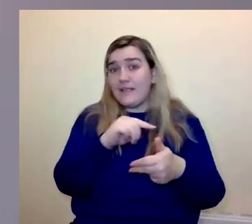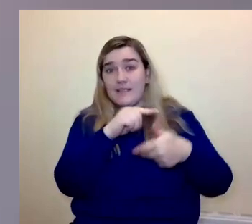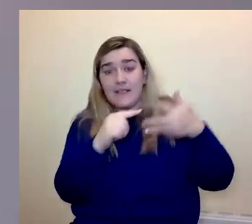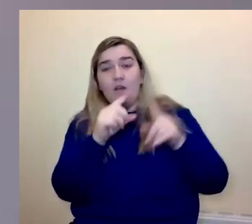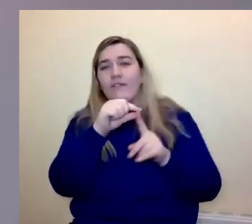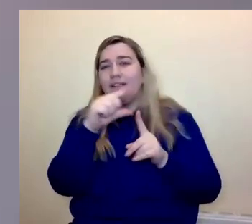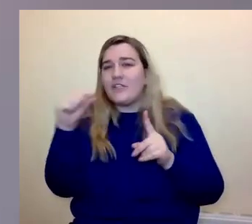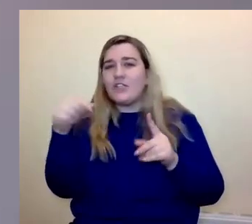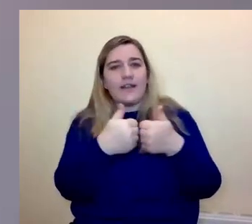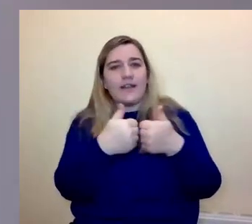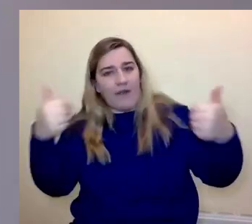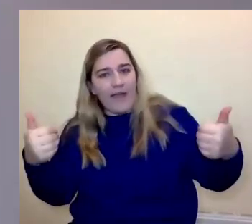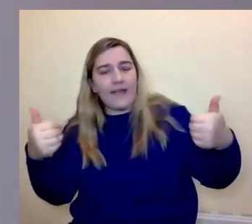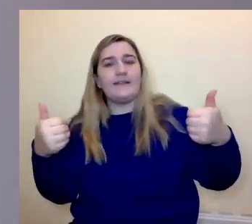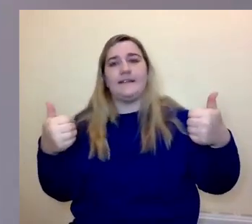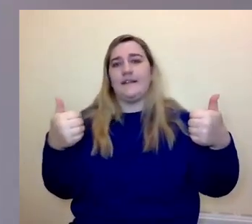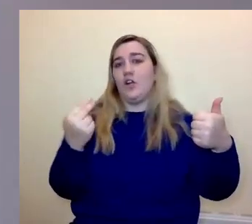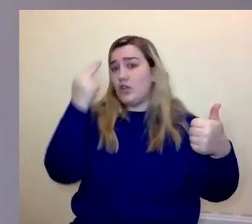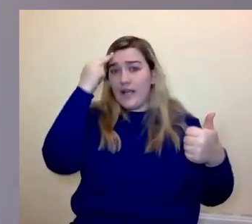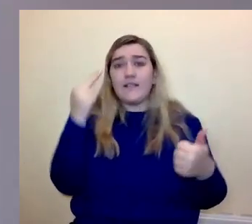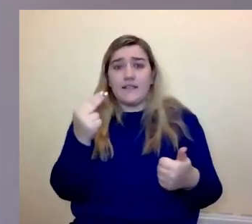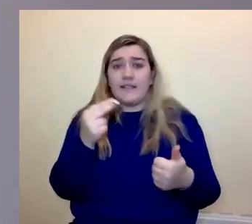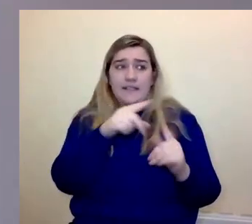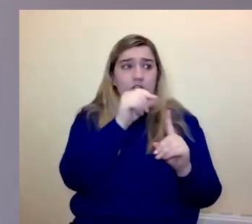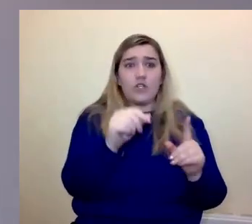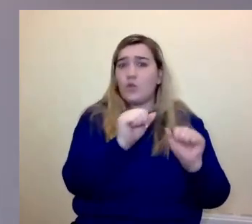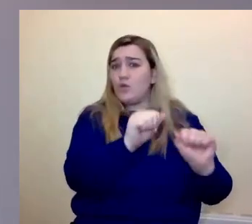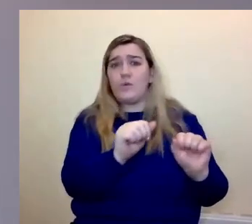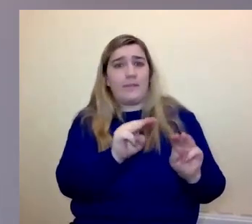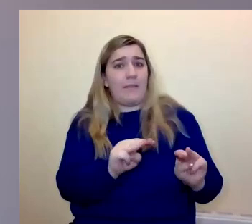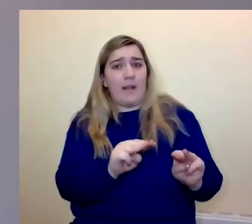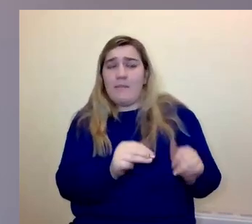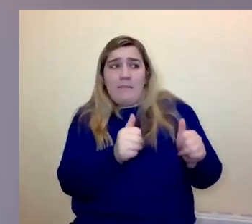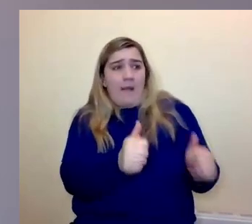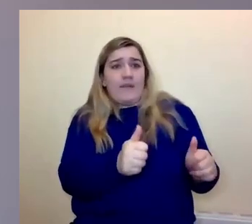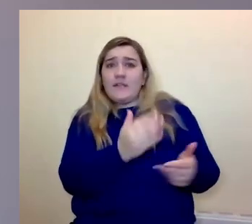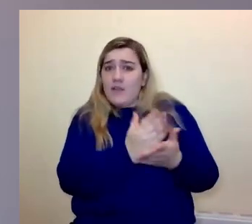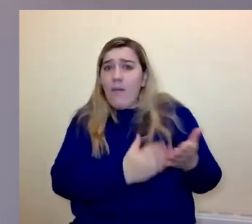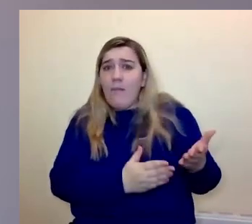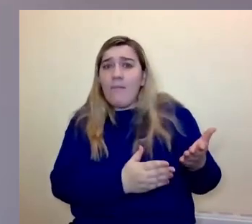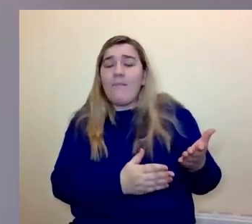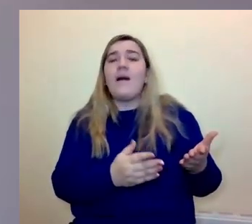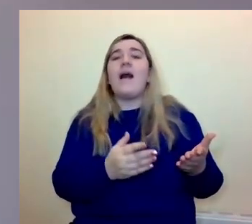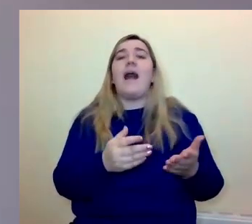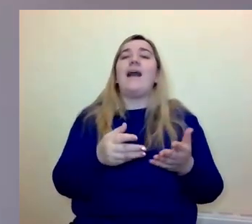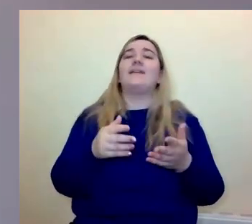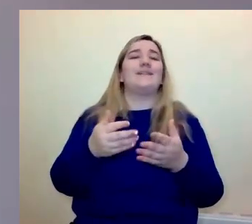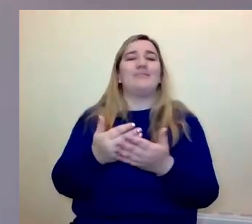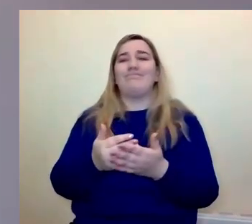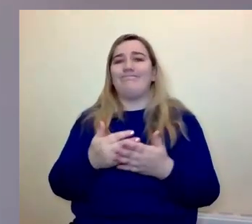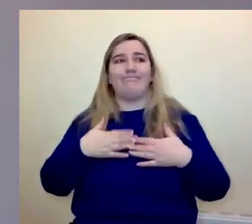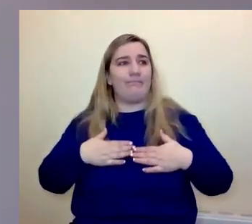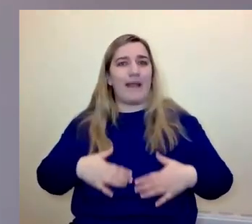divide, understanding that digital does suit some people perfectly, and that, you know, a manual or paper-based approach isn't necessarily